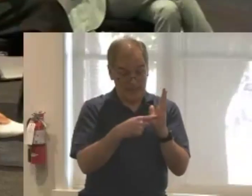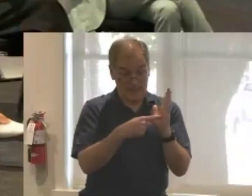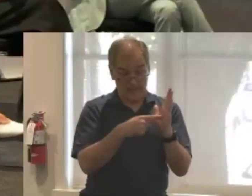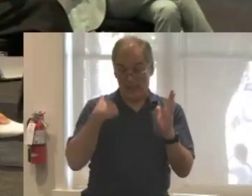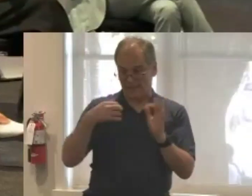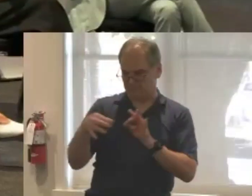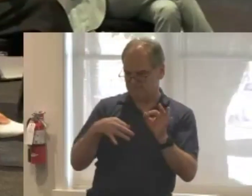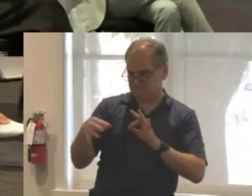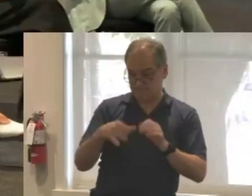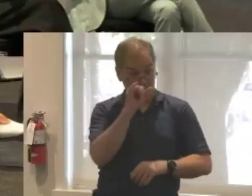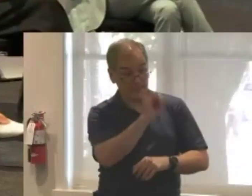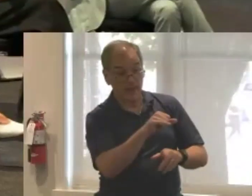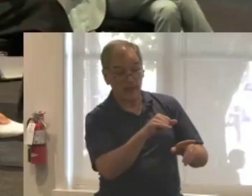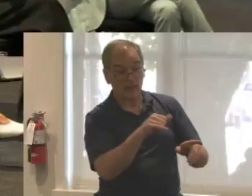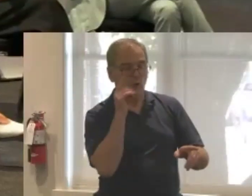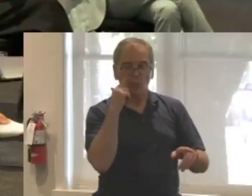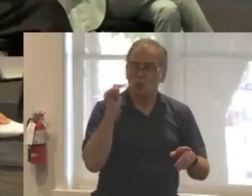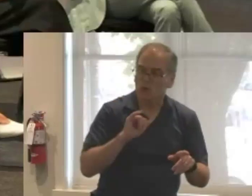environment they will be attending and